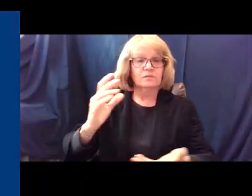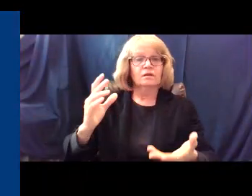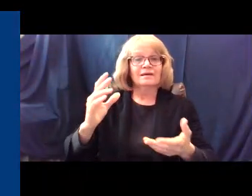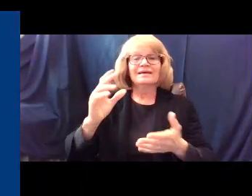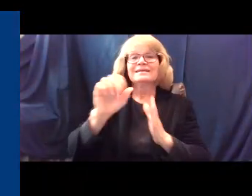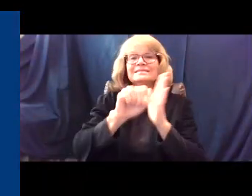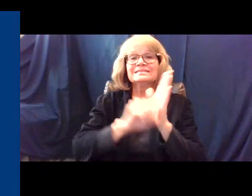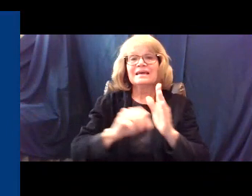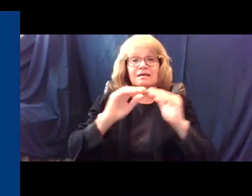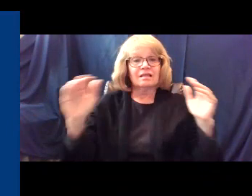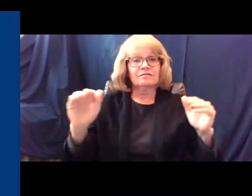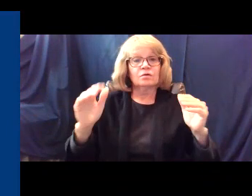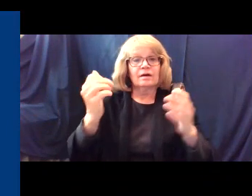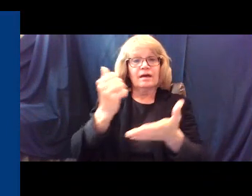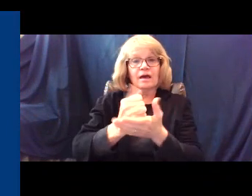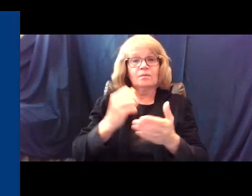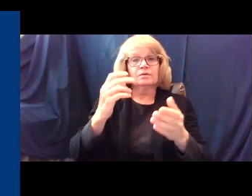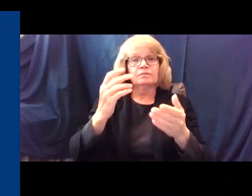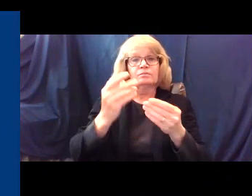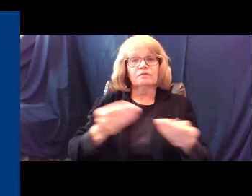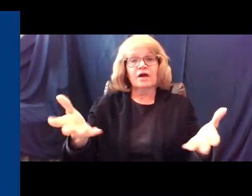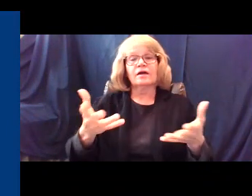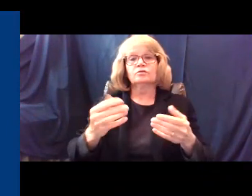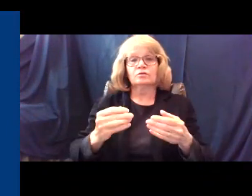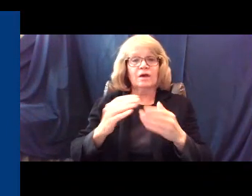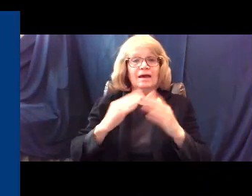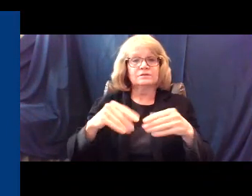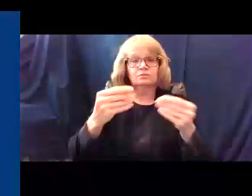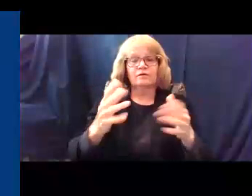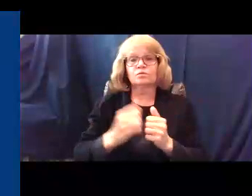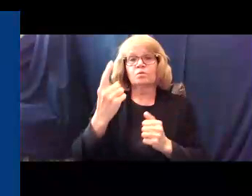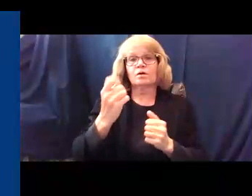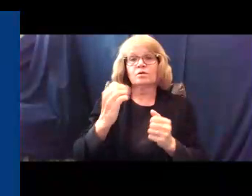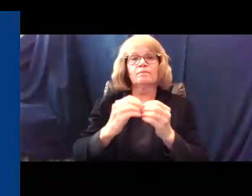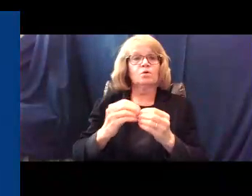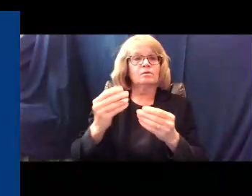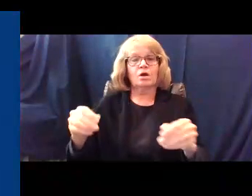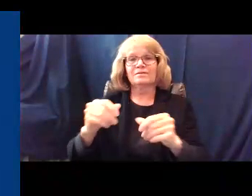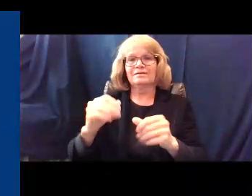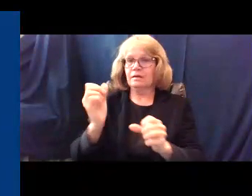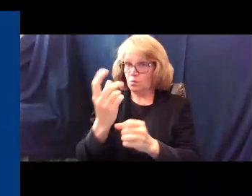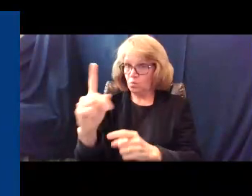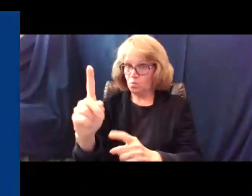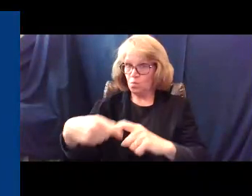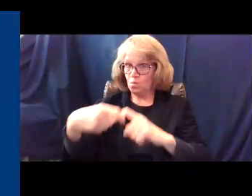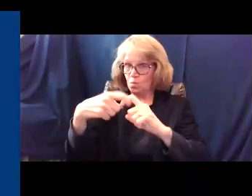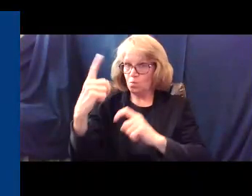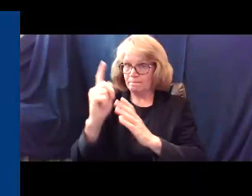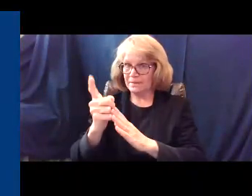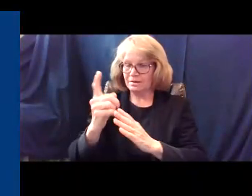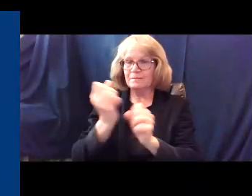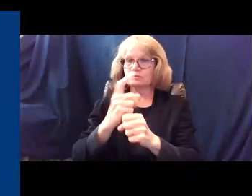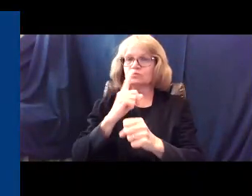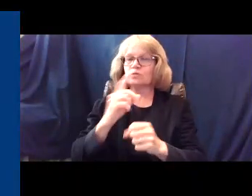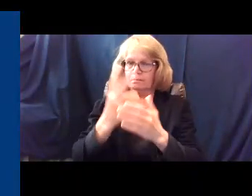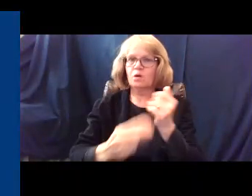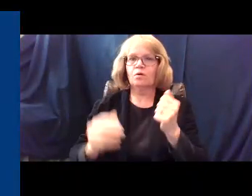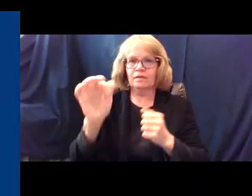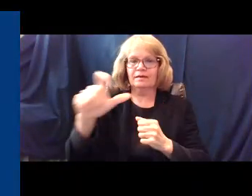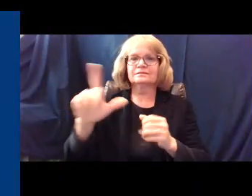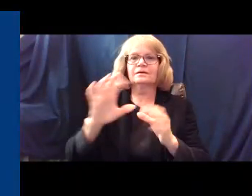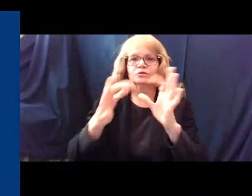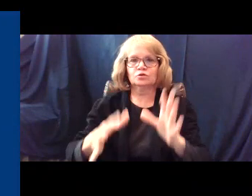housing providers with 1 or more properties. Excuse me for just a moment while I make sure that both of our ASL interpreters